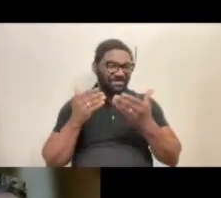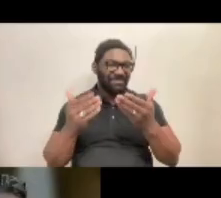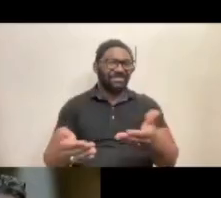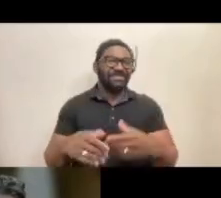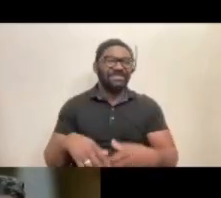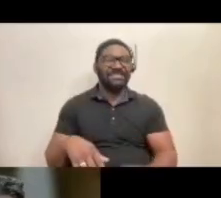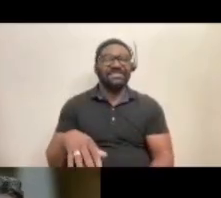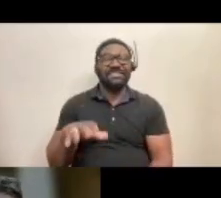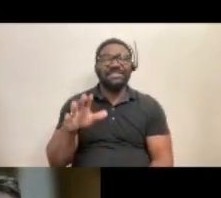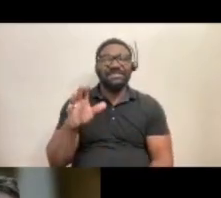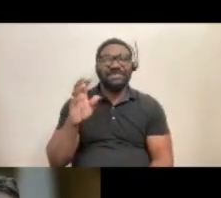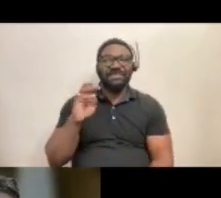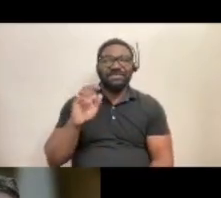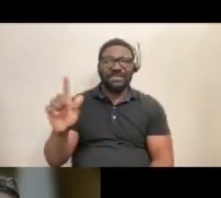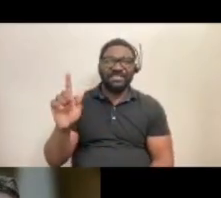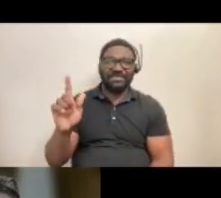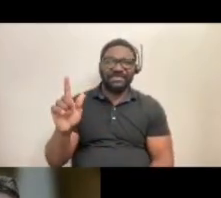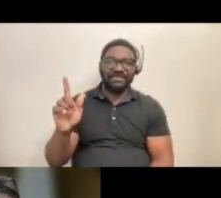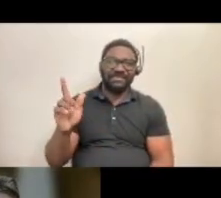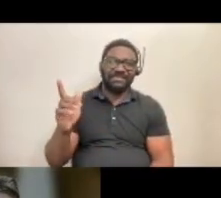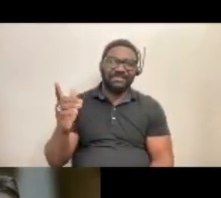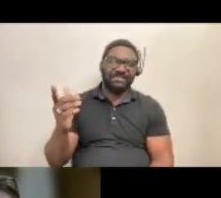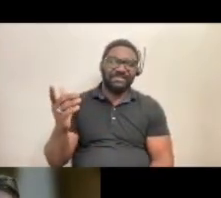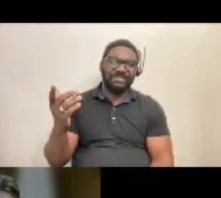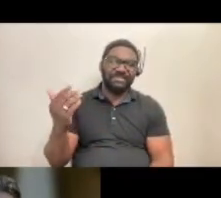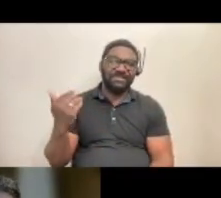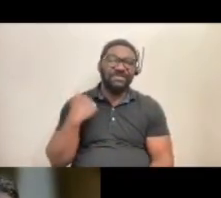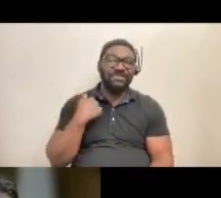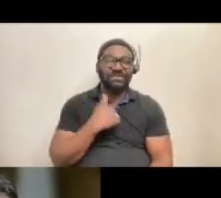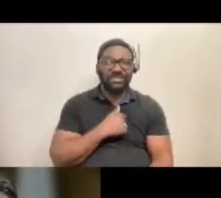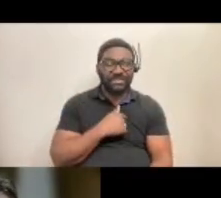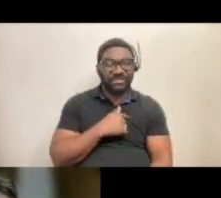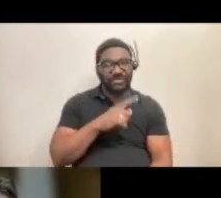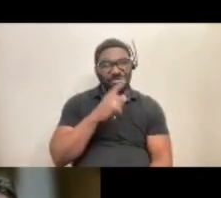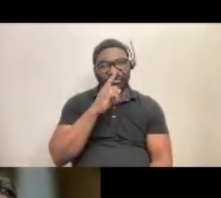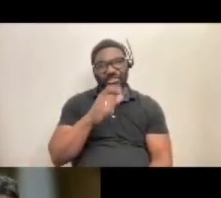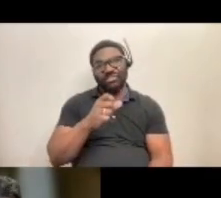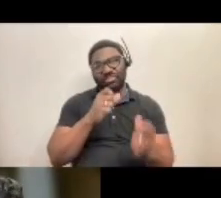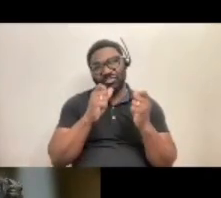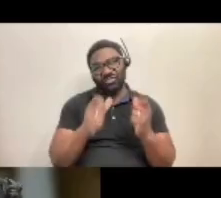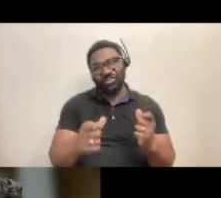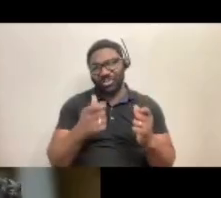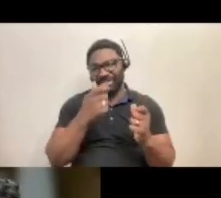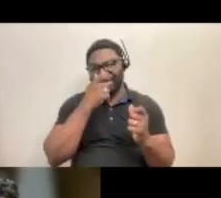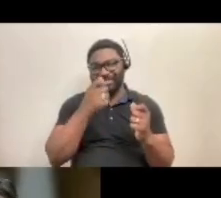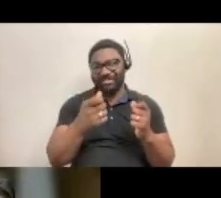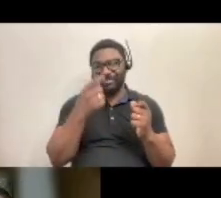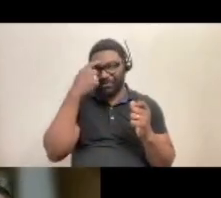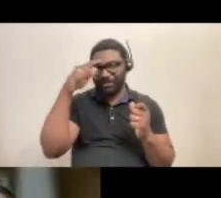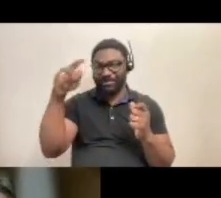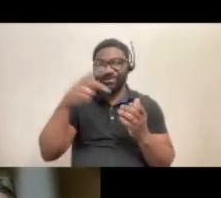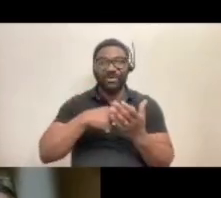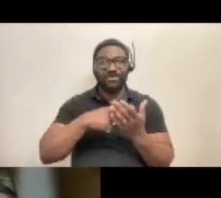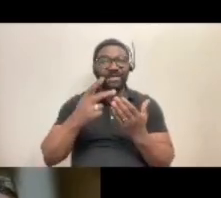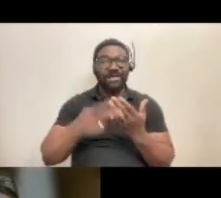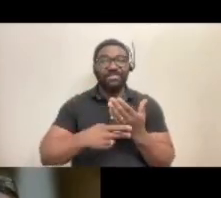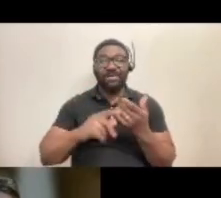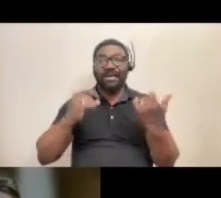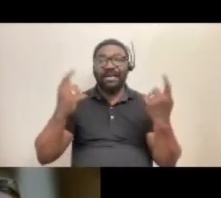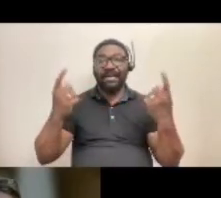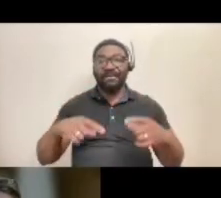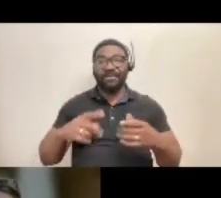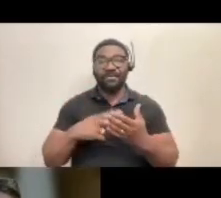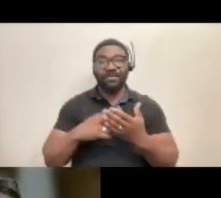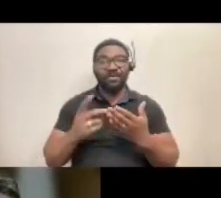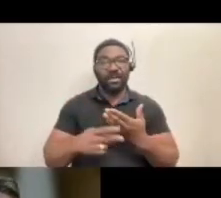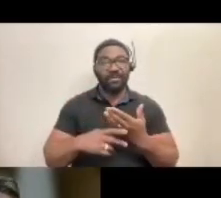Tina. Well, we said we had really strong interest. As soon as this came out, we started having waiting lists